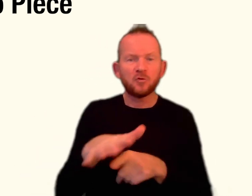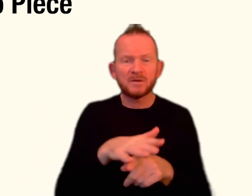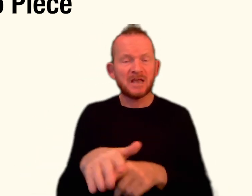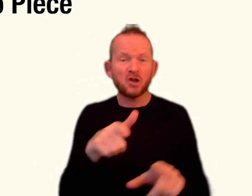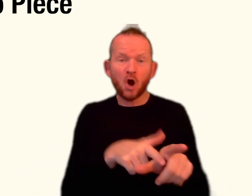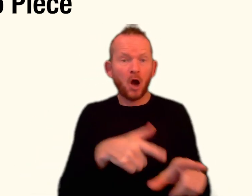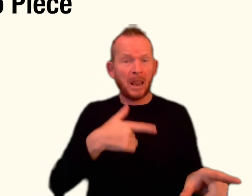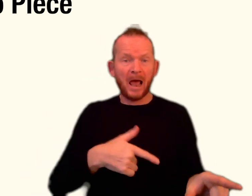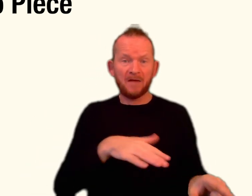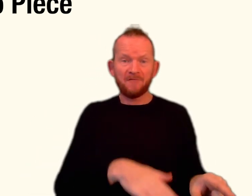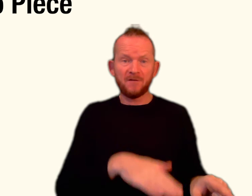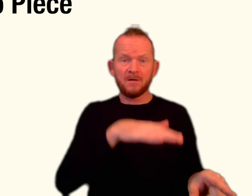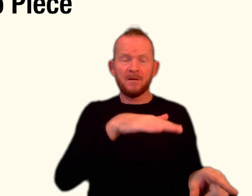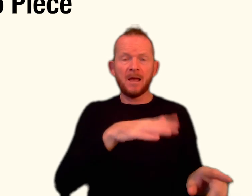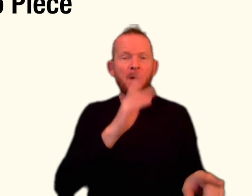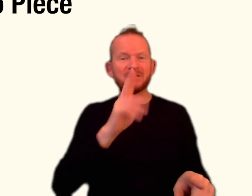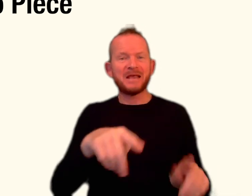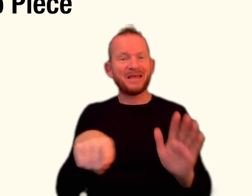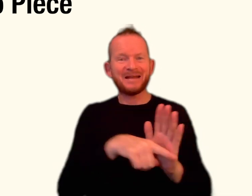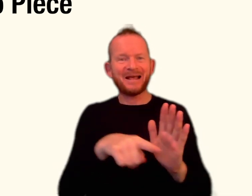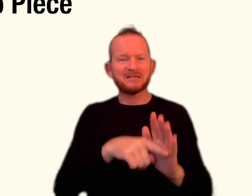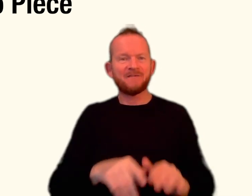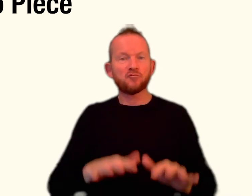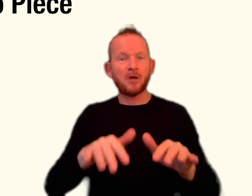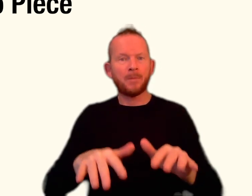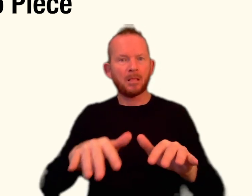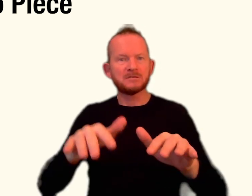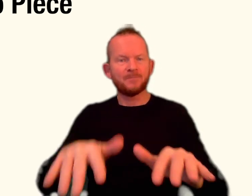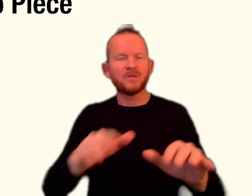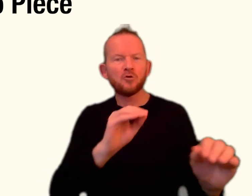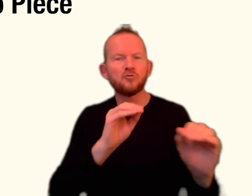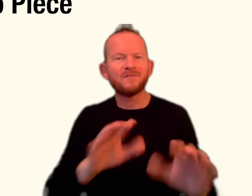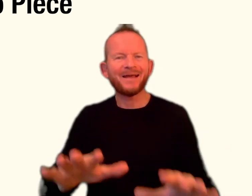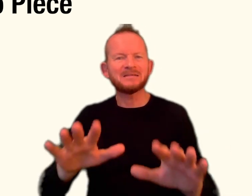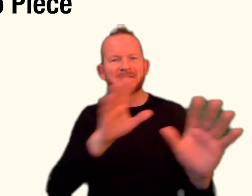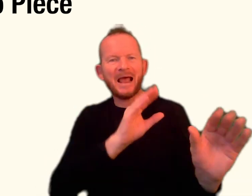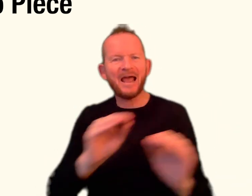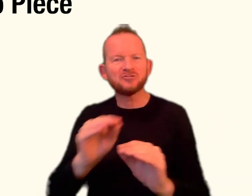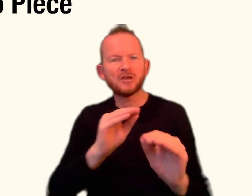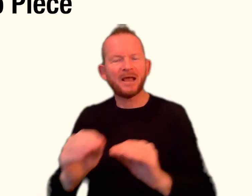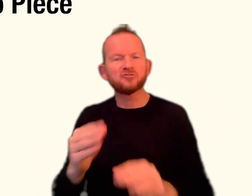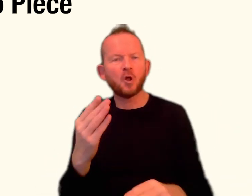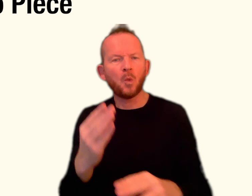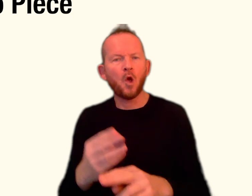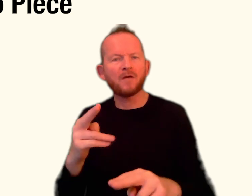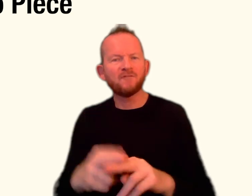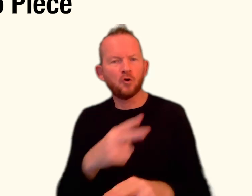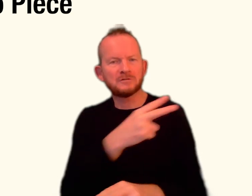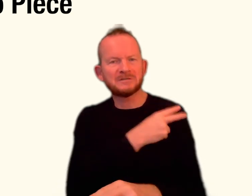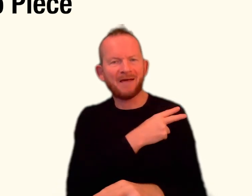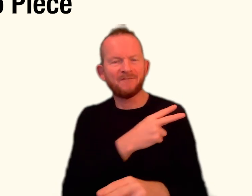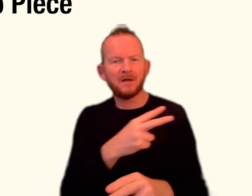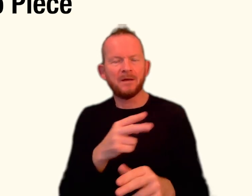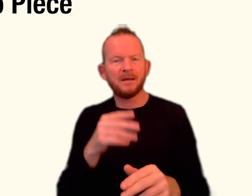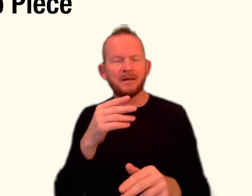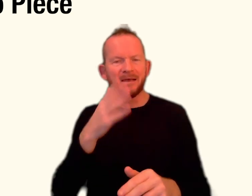And we see, the negative ripples of all of this reflected in an educational workforce that's seriously undermined as